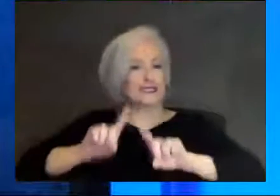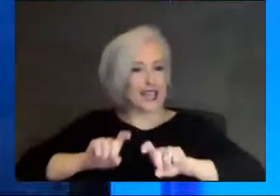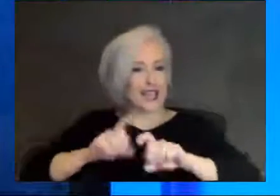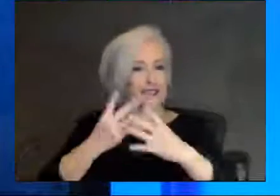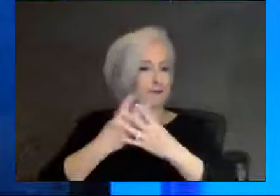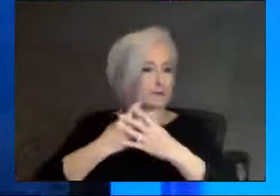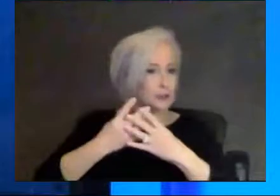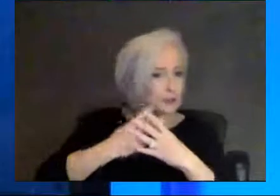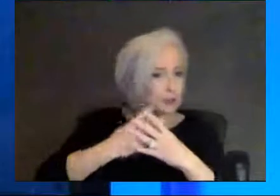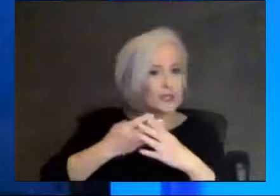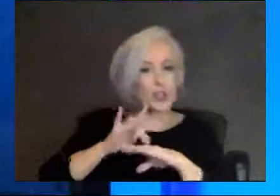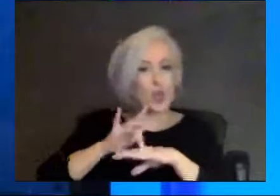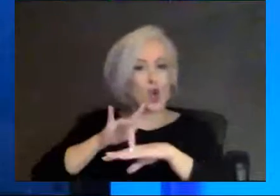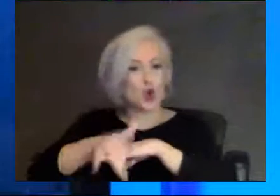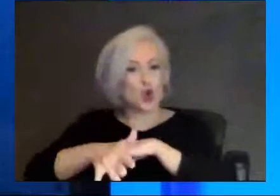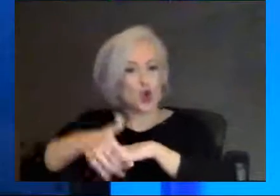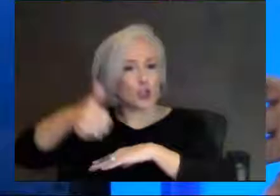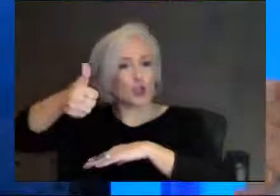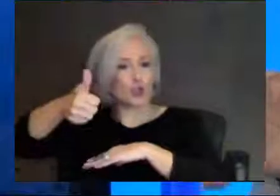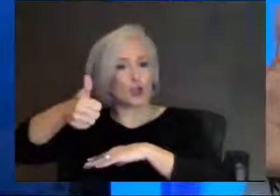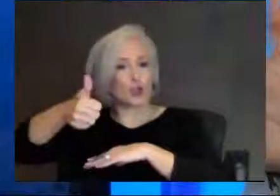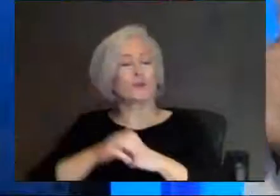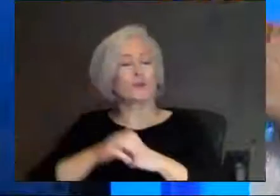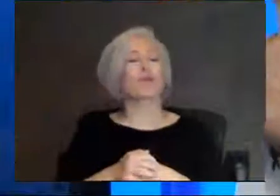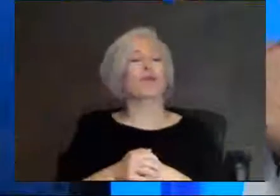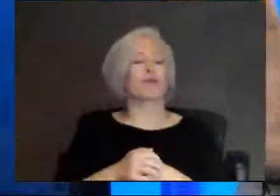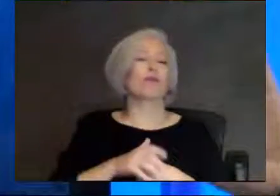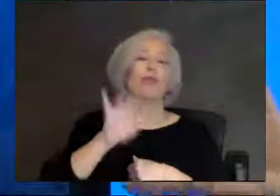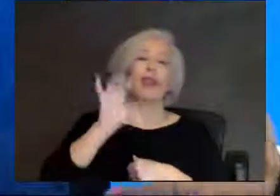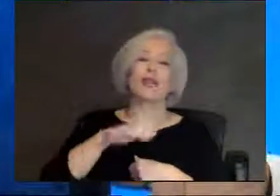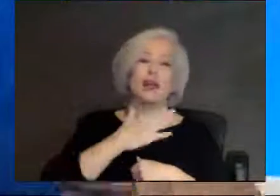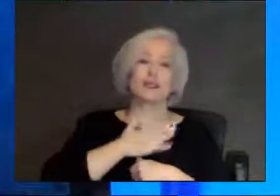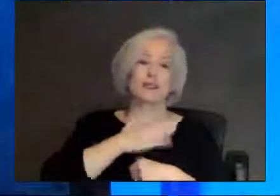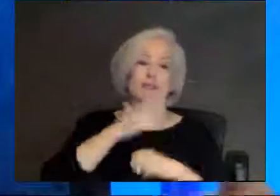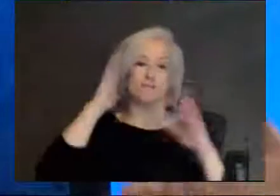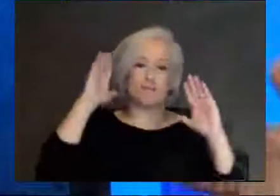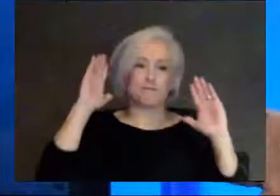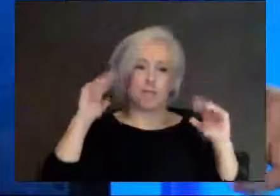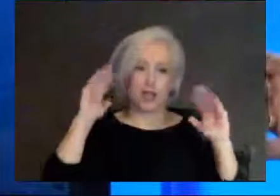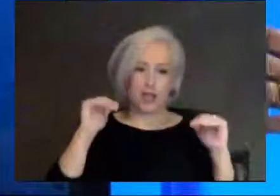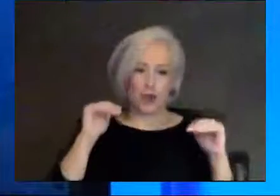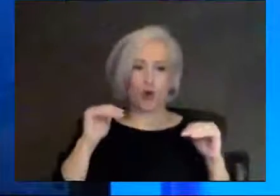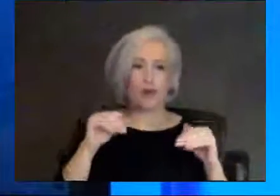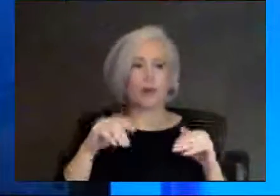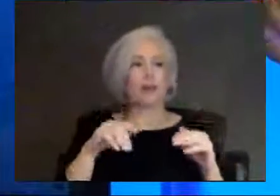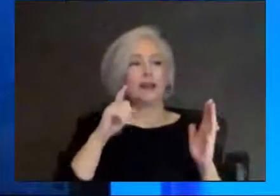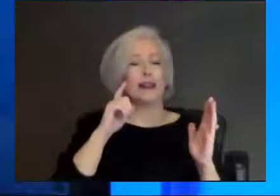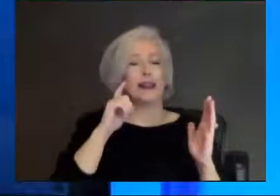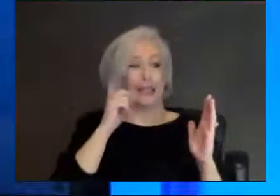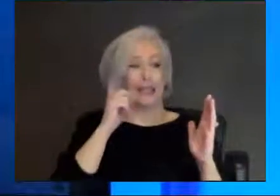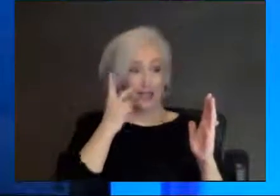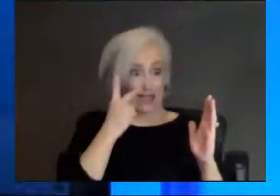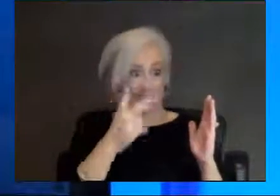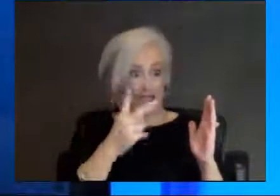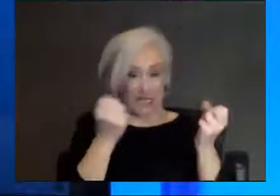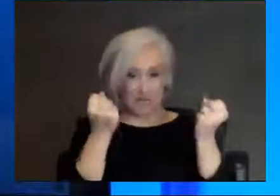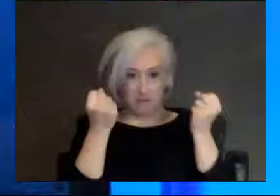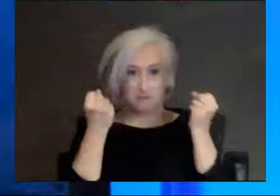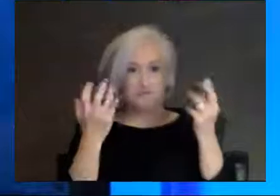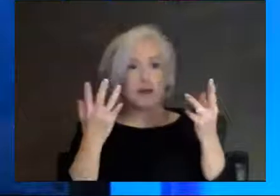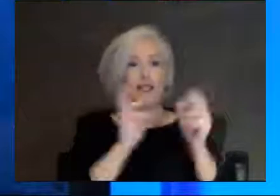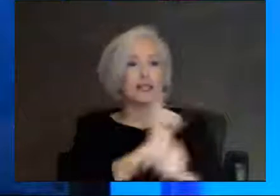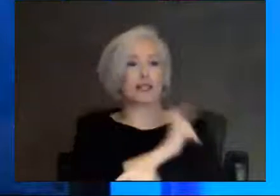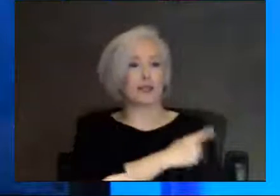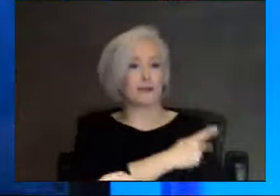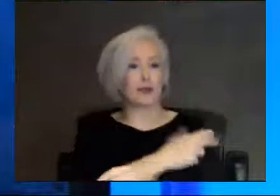that if I establish this connection in significant number of patients, and then you imagine you need to